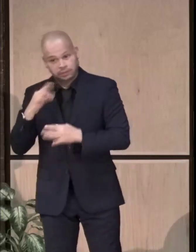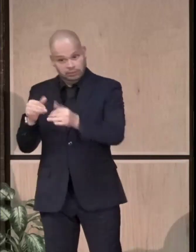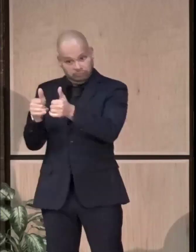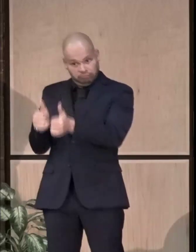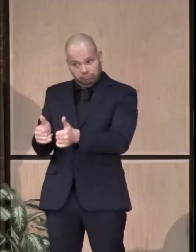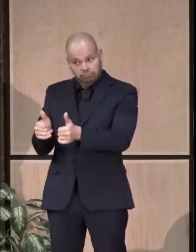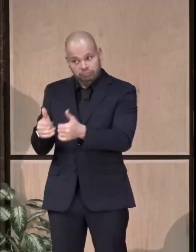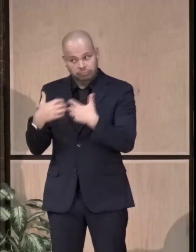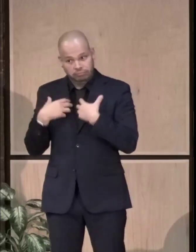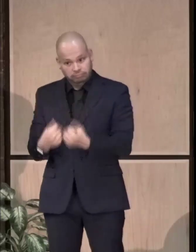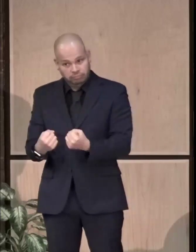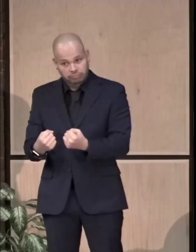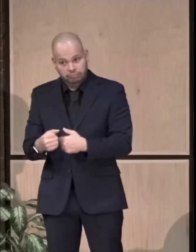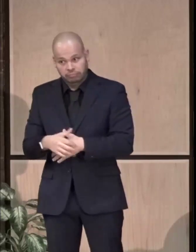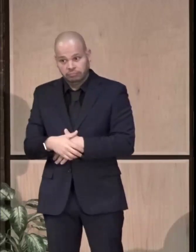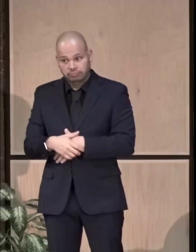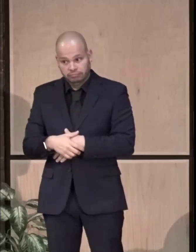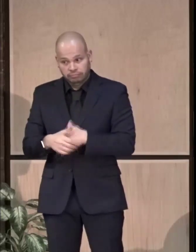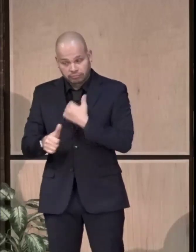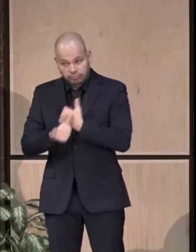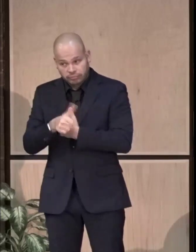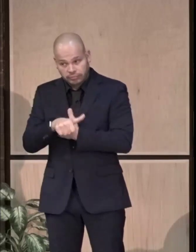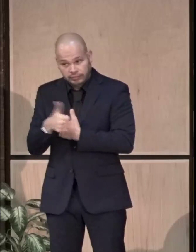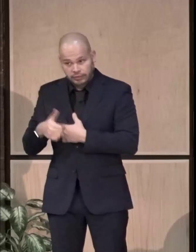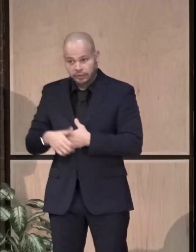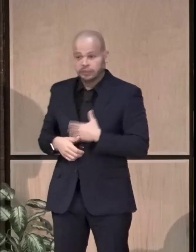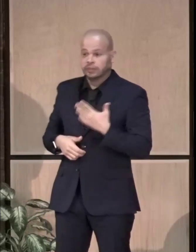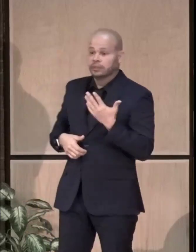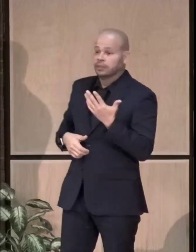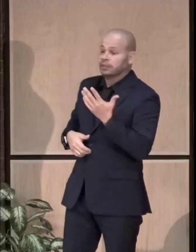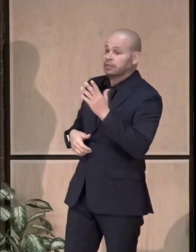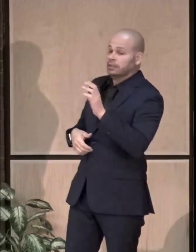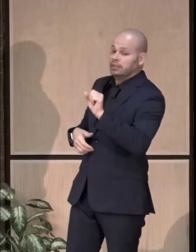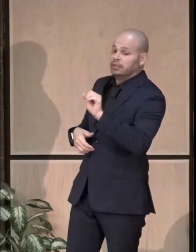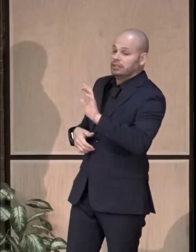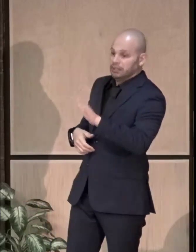to himself or others. Well, for them to make that determination, yes.